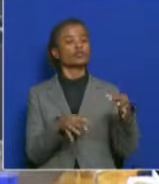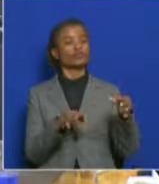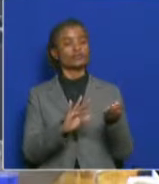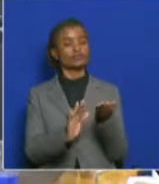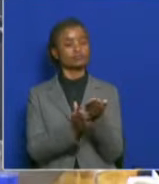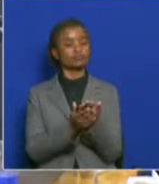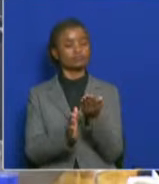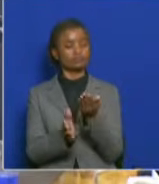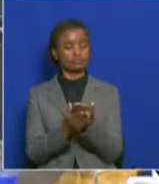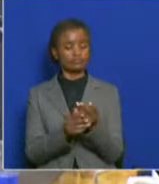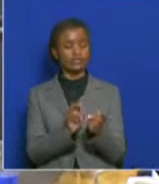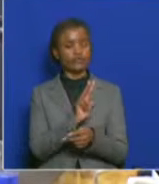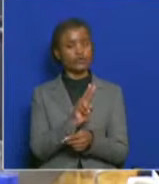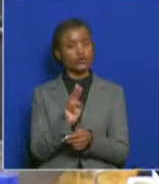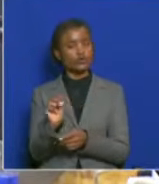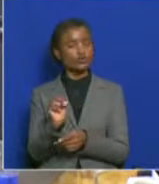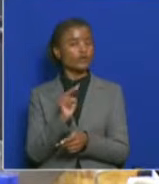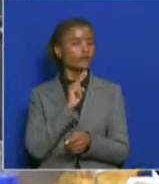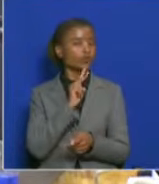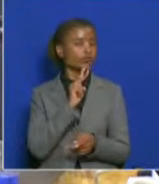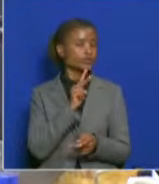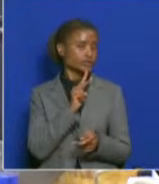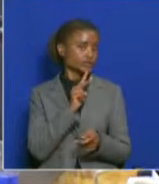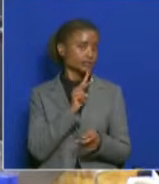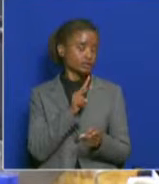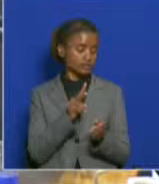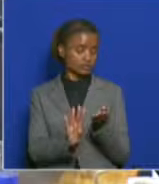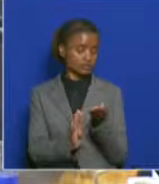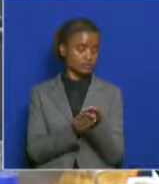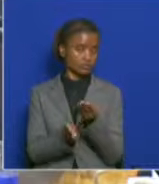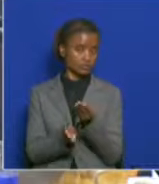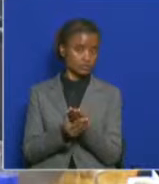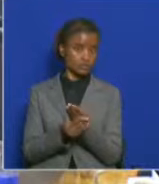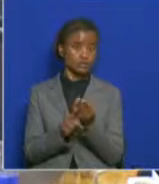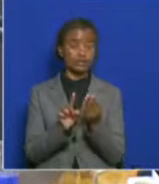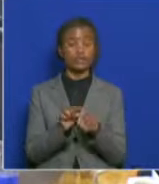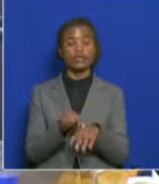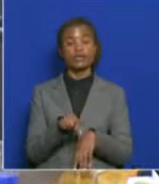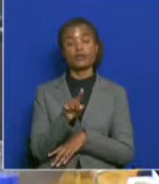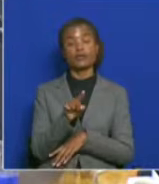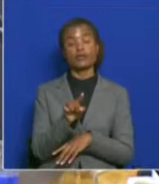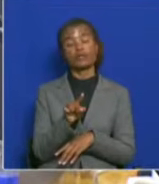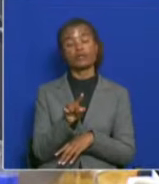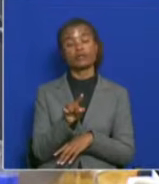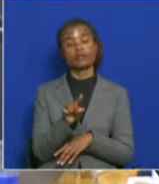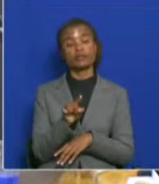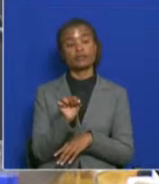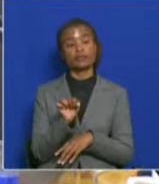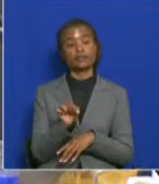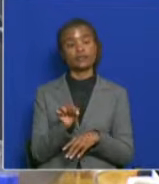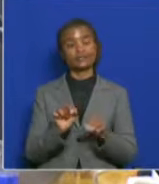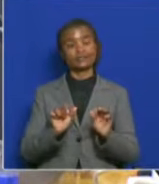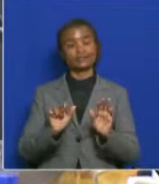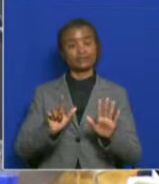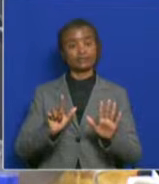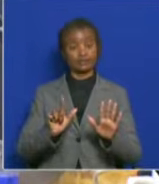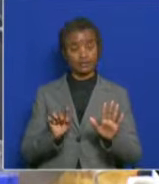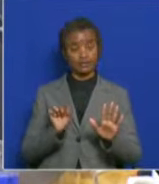this annexure bundle is about. Page 147 is where you'll see the price list that is contained on